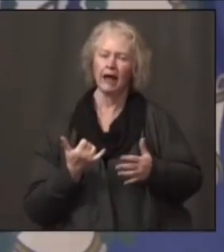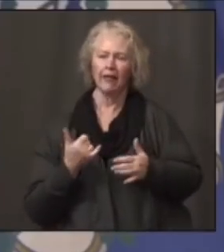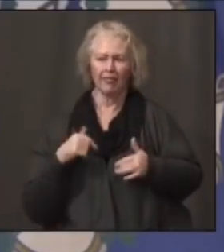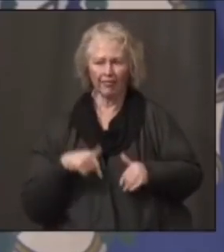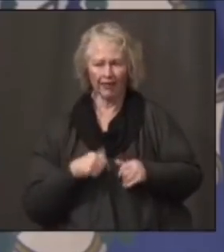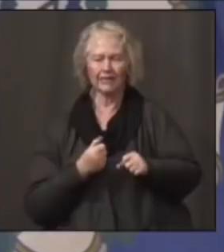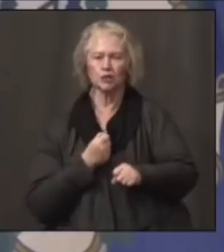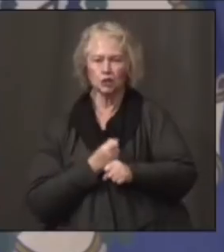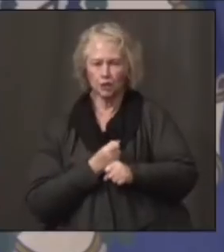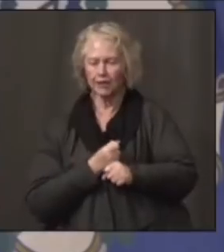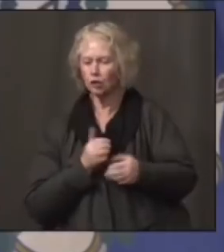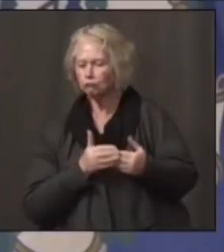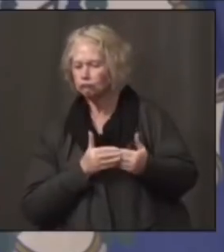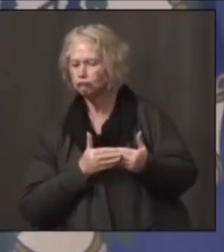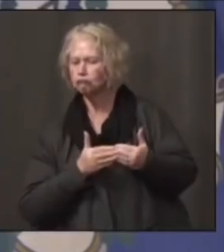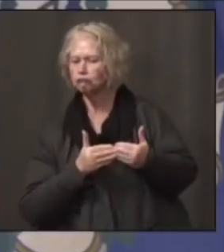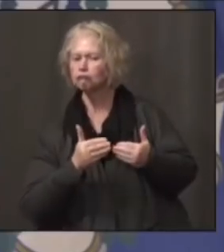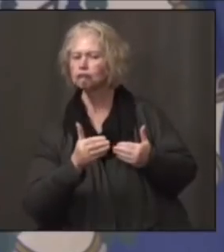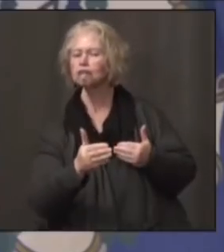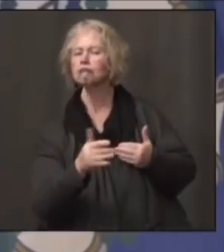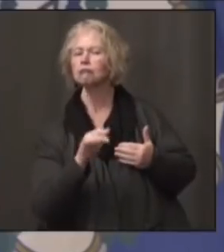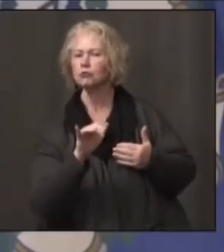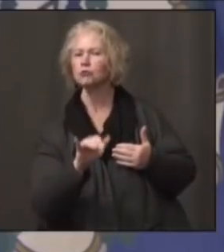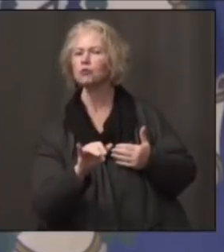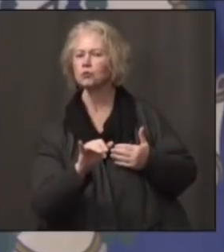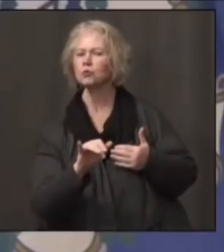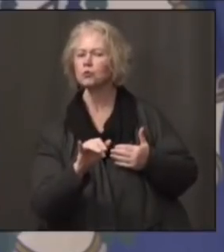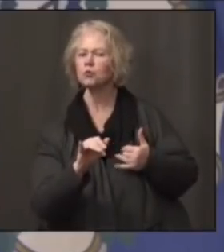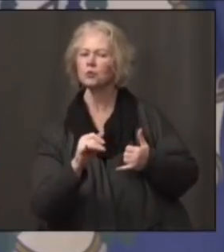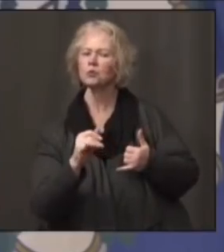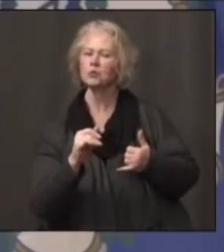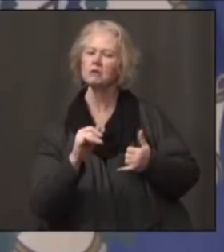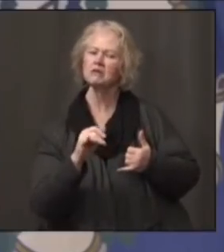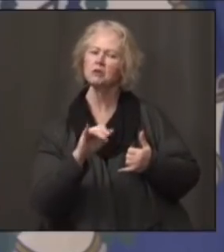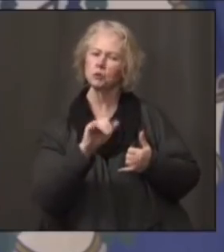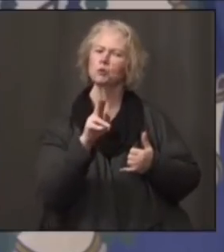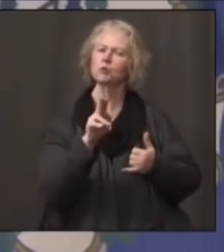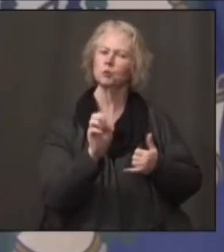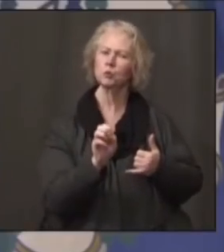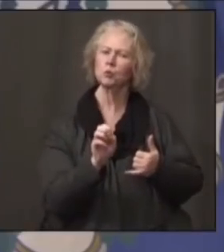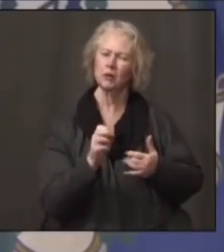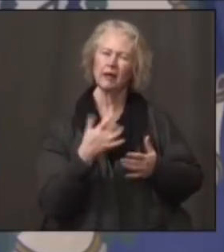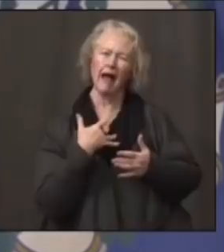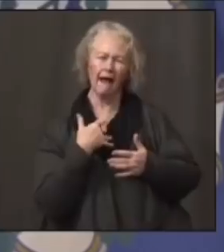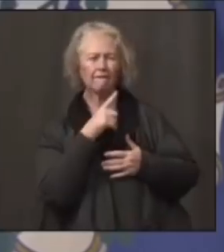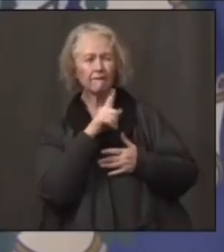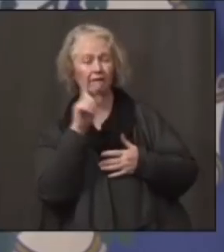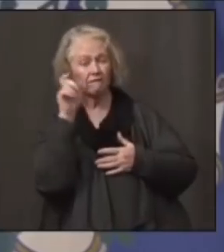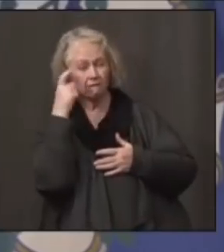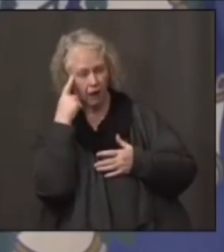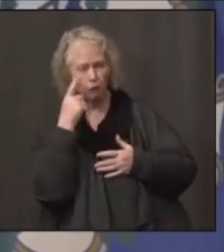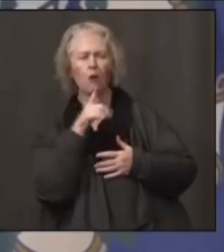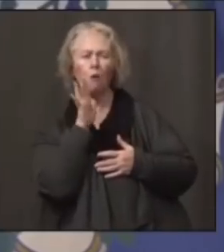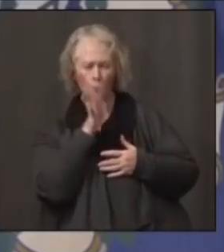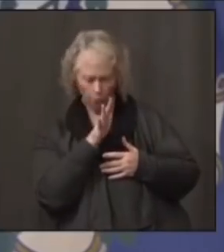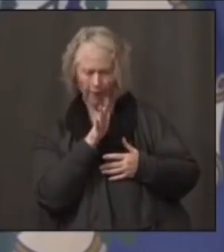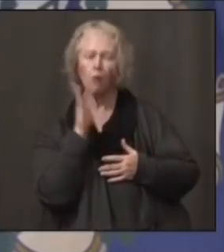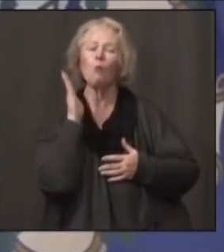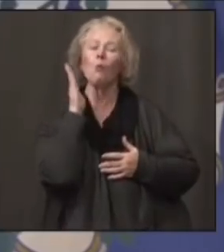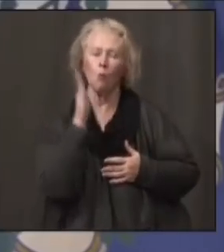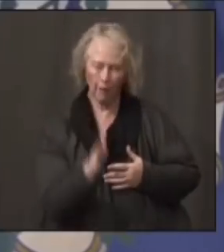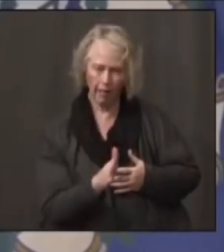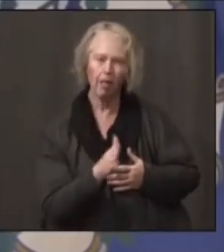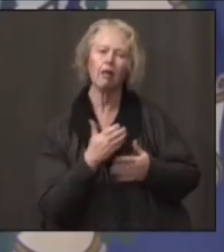think through this fiscal year. And I'm pretty sure the federal government's going to step up. Really important that they step up and help the small business. That